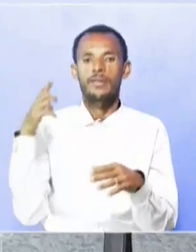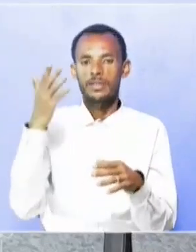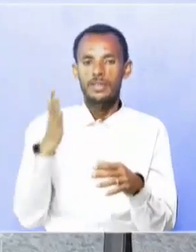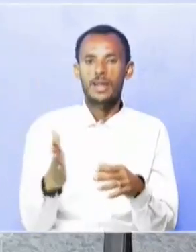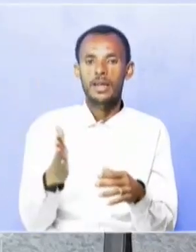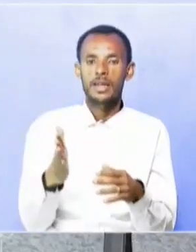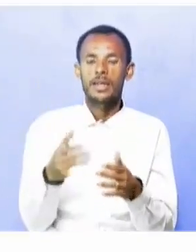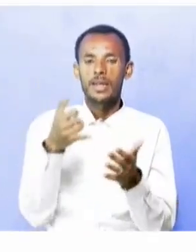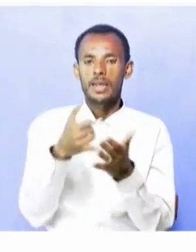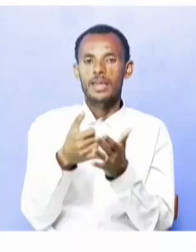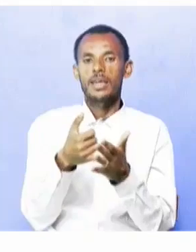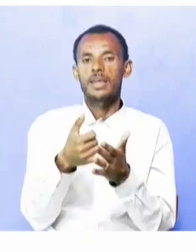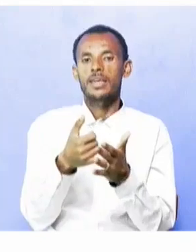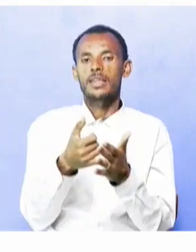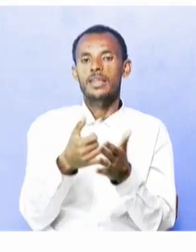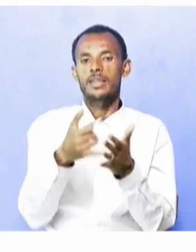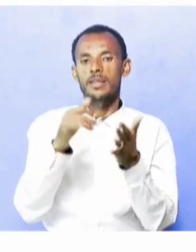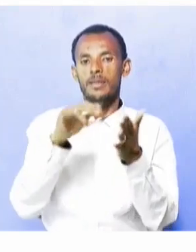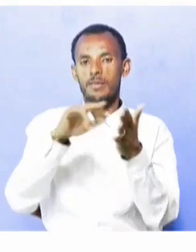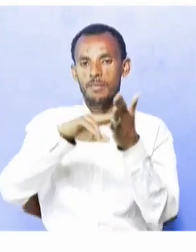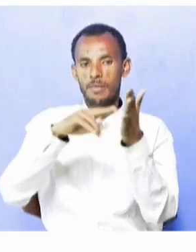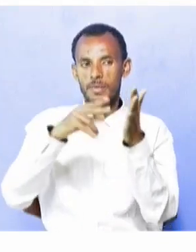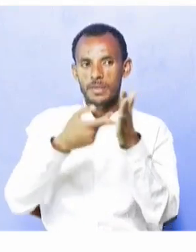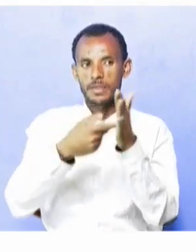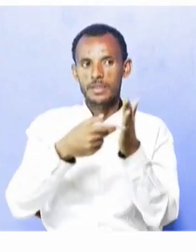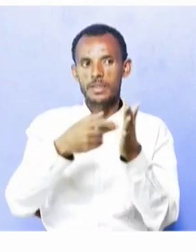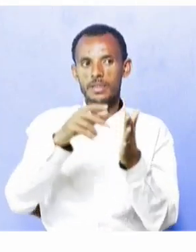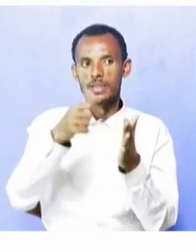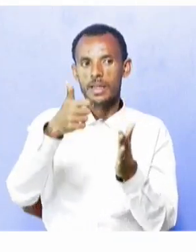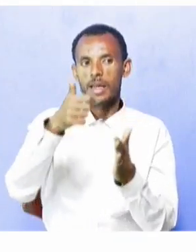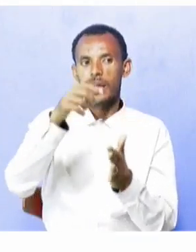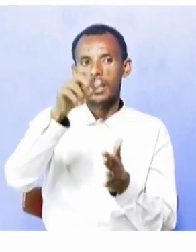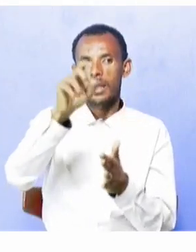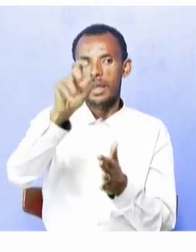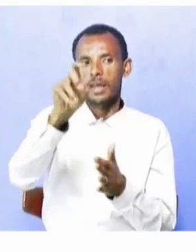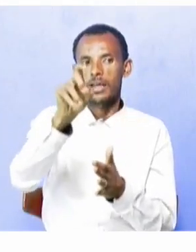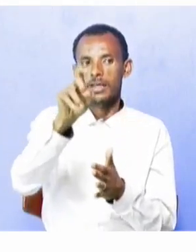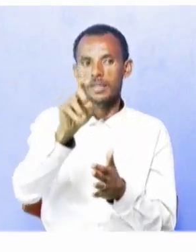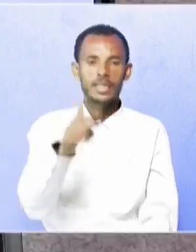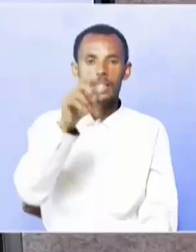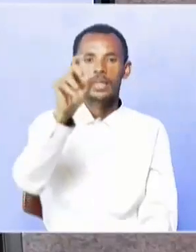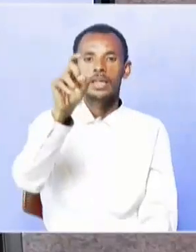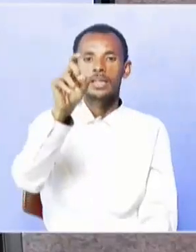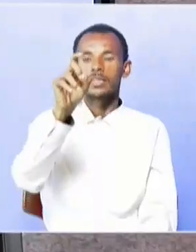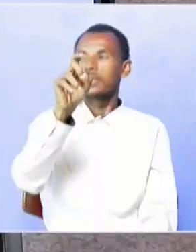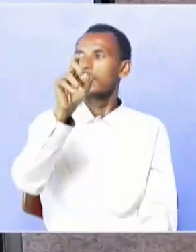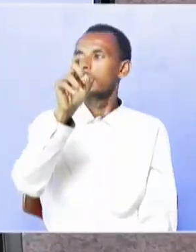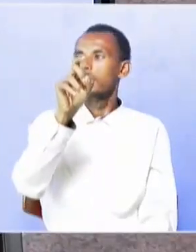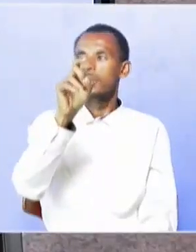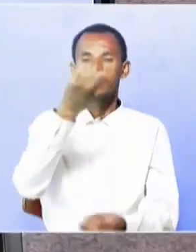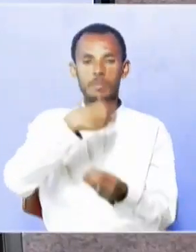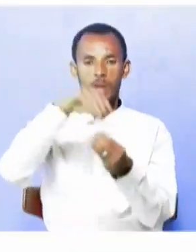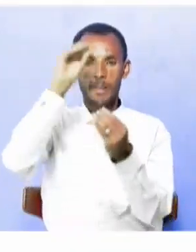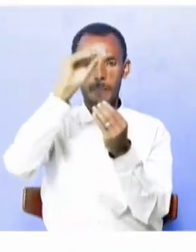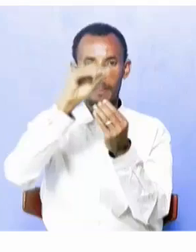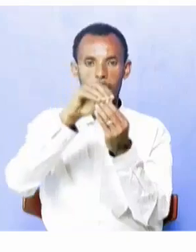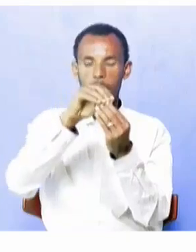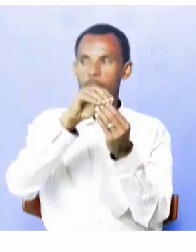it remains 10x, because this term is 10x